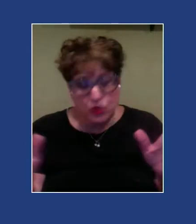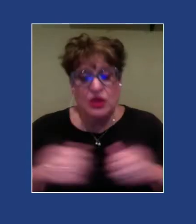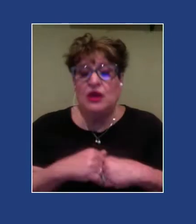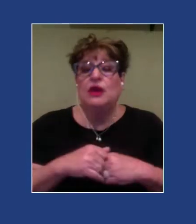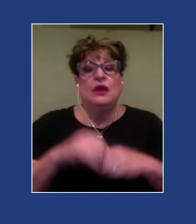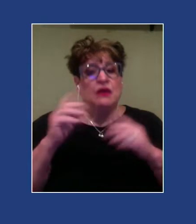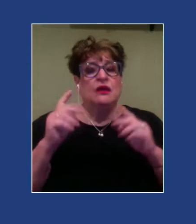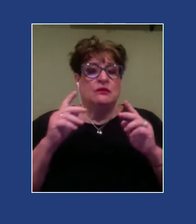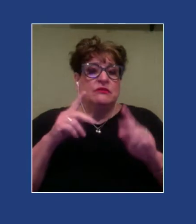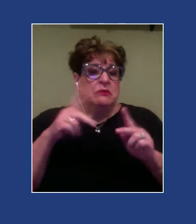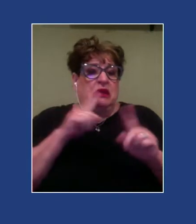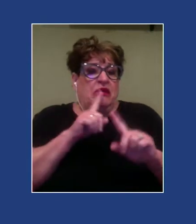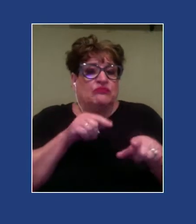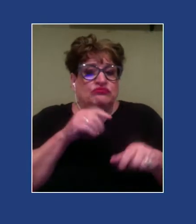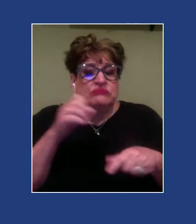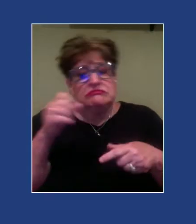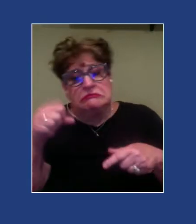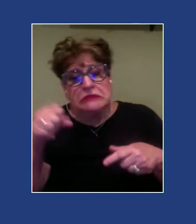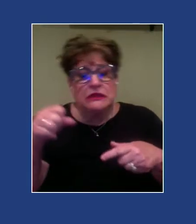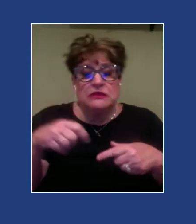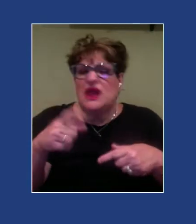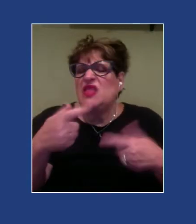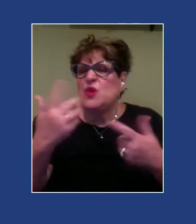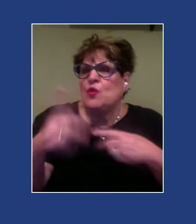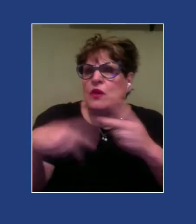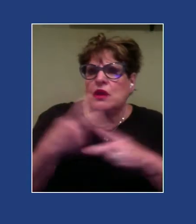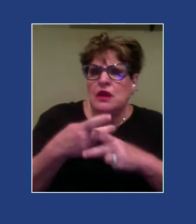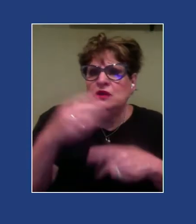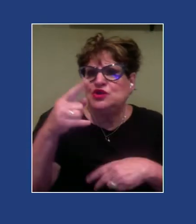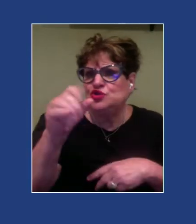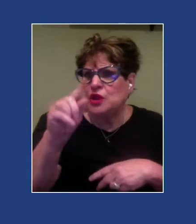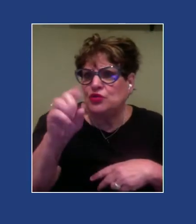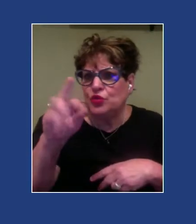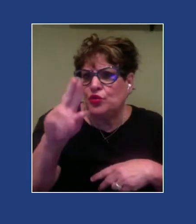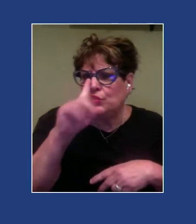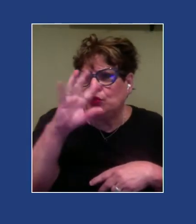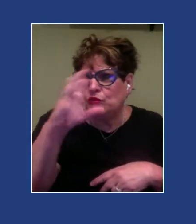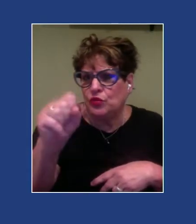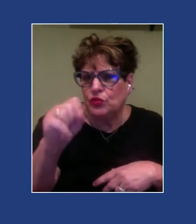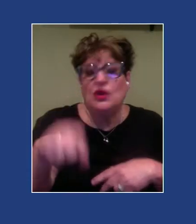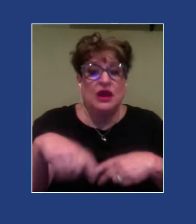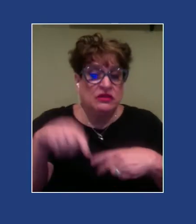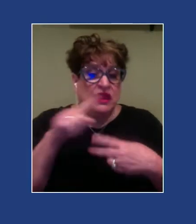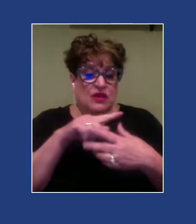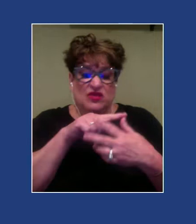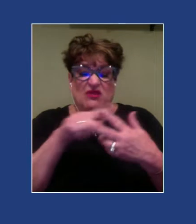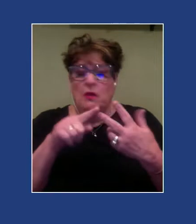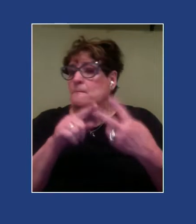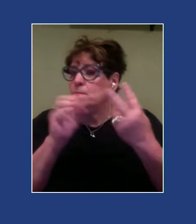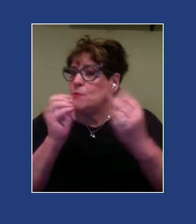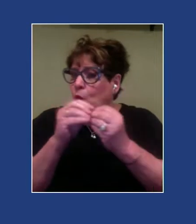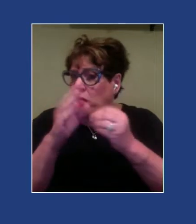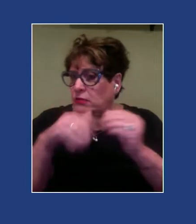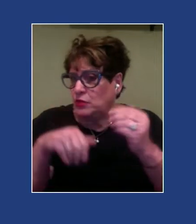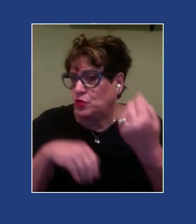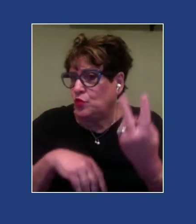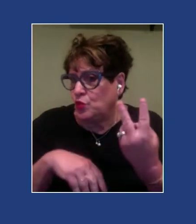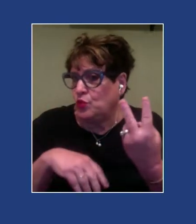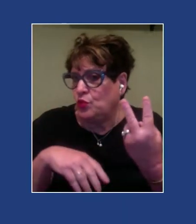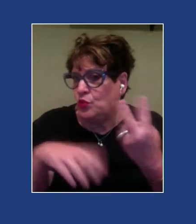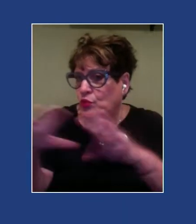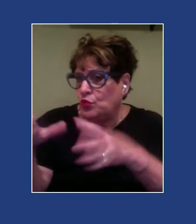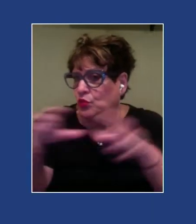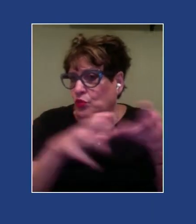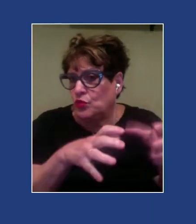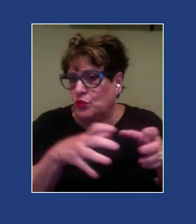who are you attracted to generally, or what are the genders of the people you're attracted to acknowledge that there are more than two possible genders. Then there's behavior. This is whom